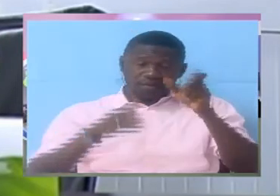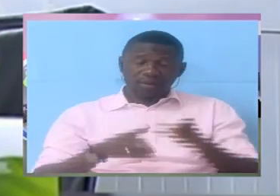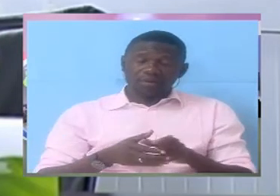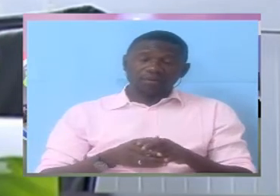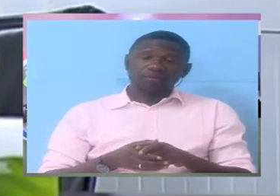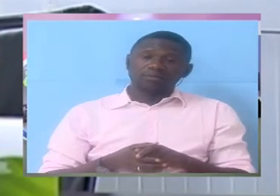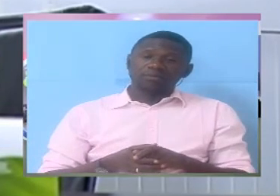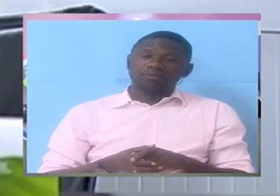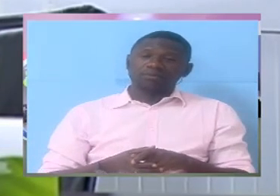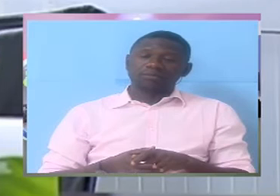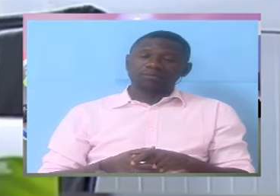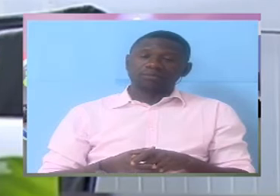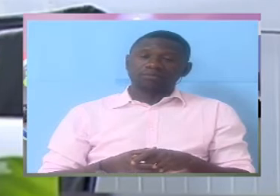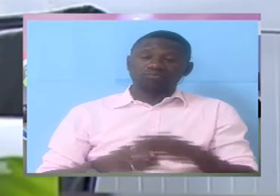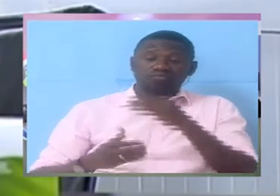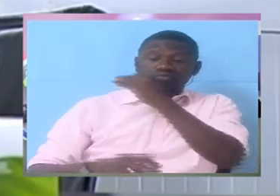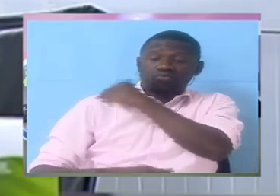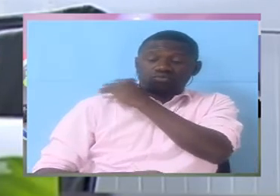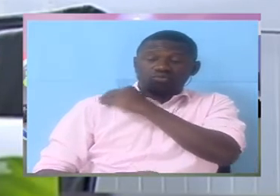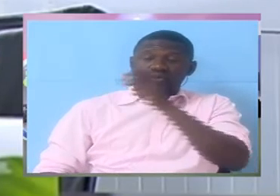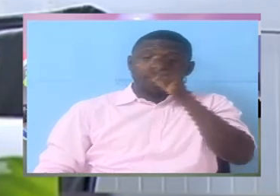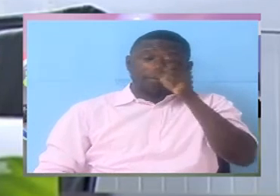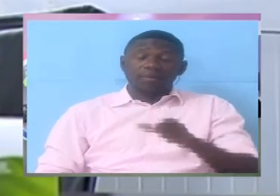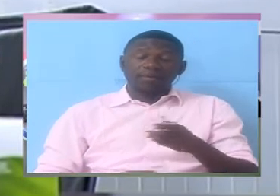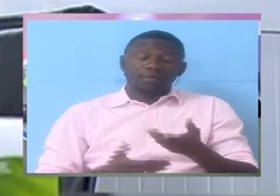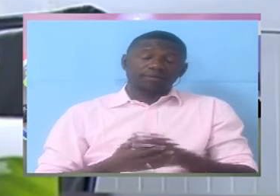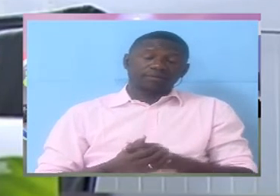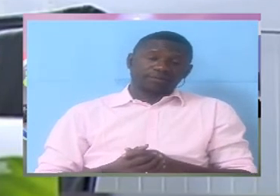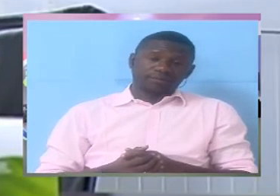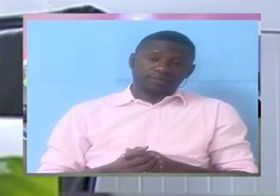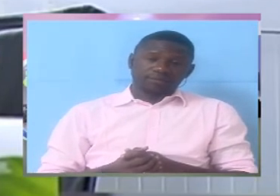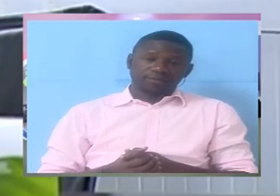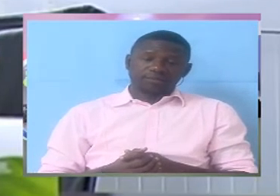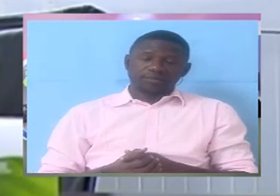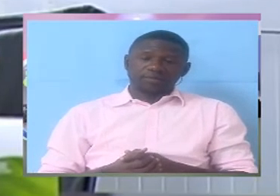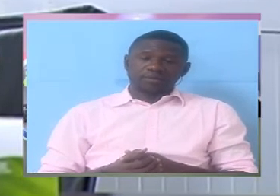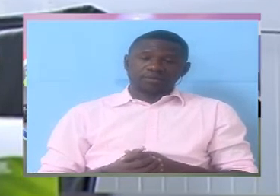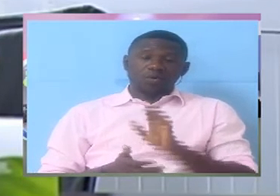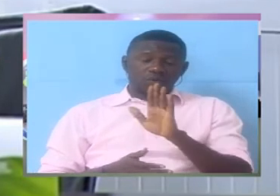Officers. This is what he said in his statement.